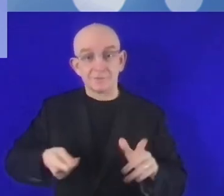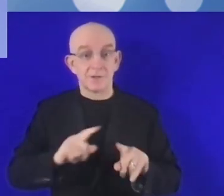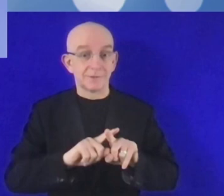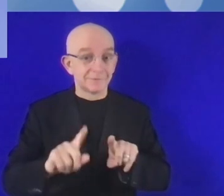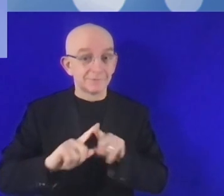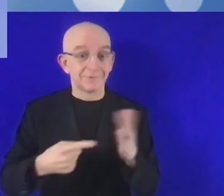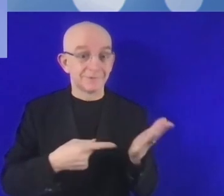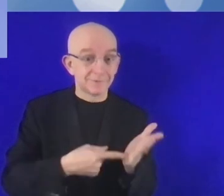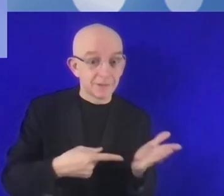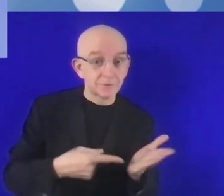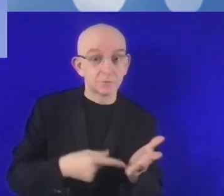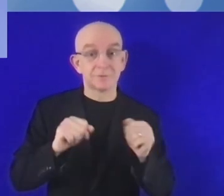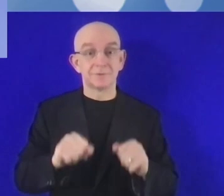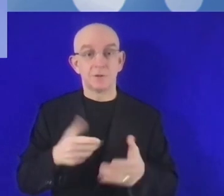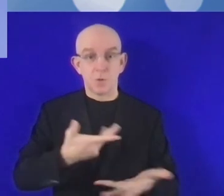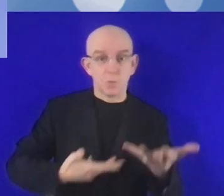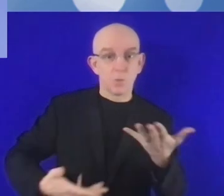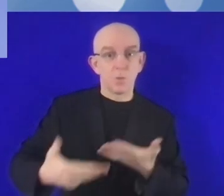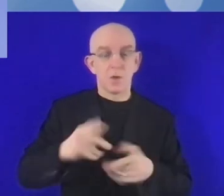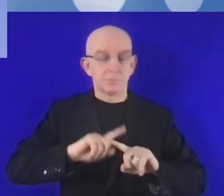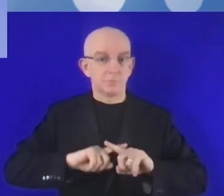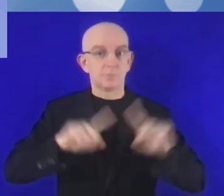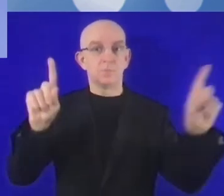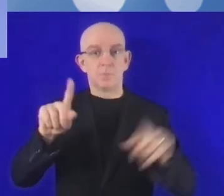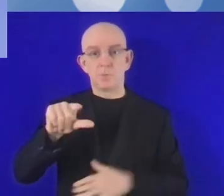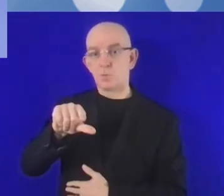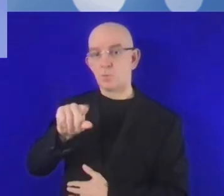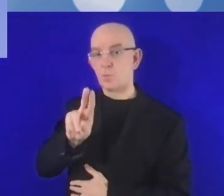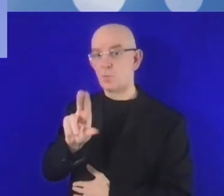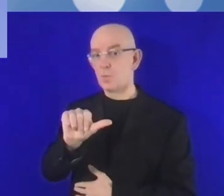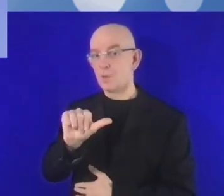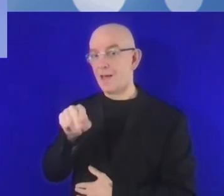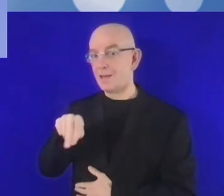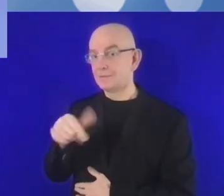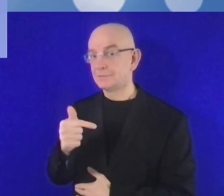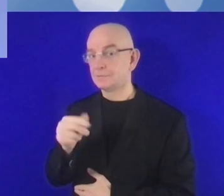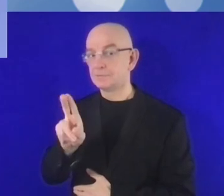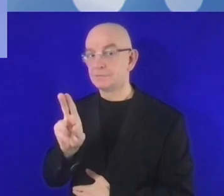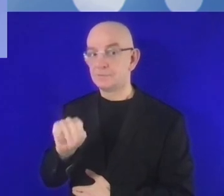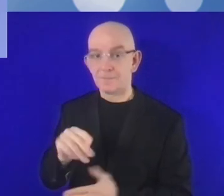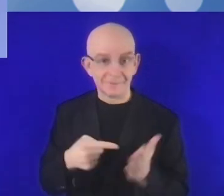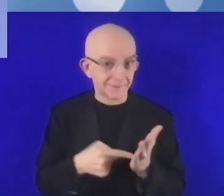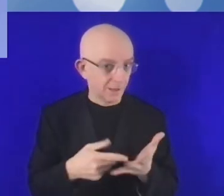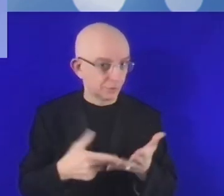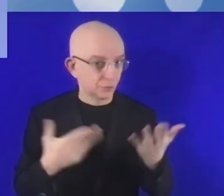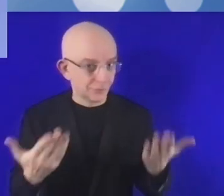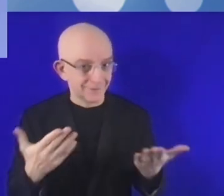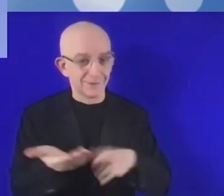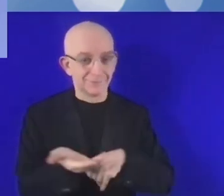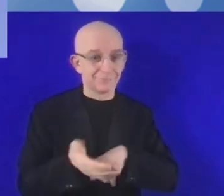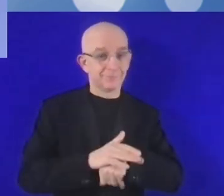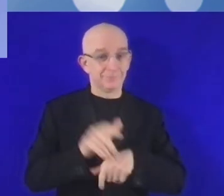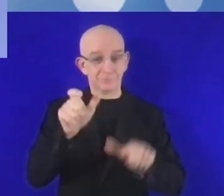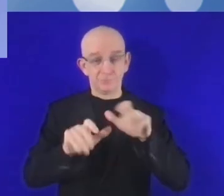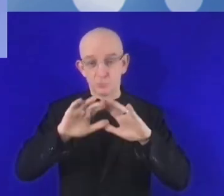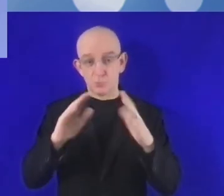of digitalization, entrepreneurs, and representatives of the world of science are taking part in the IGF 2021. They